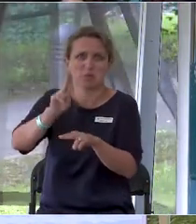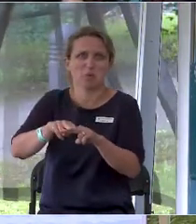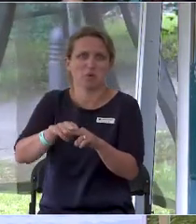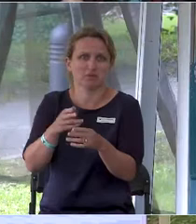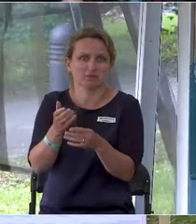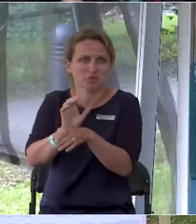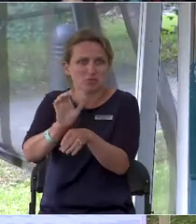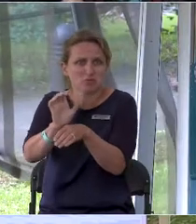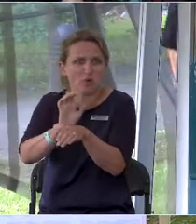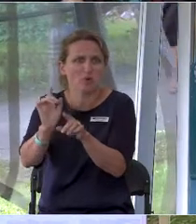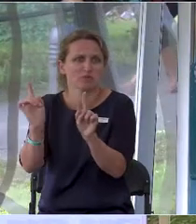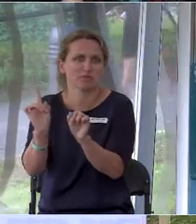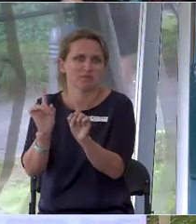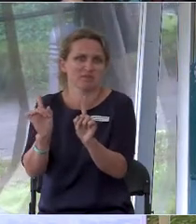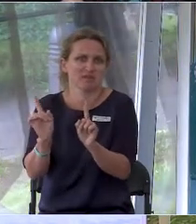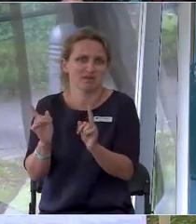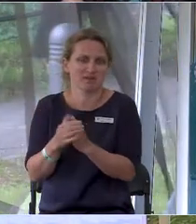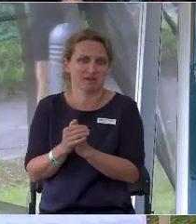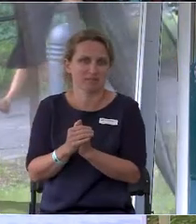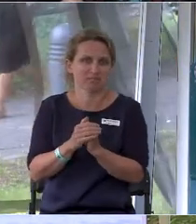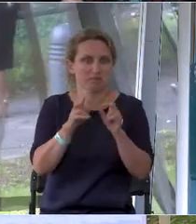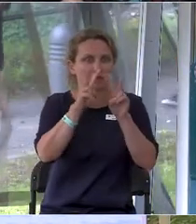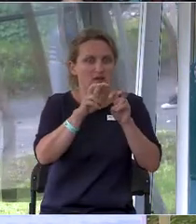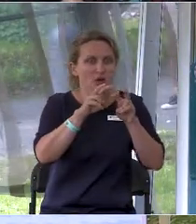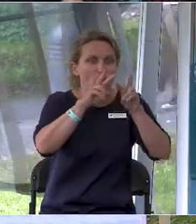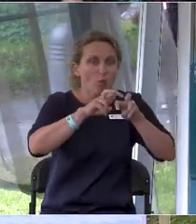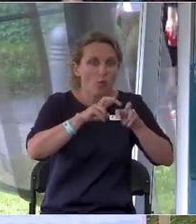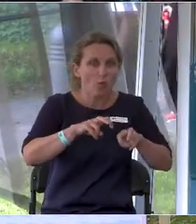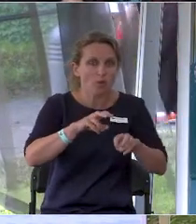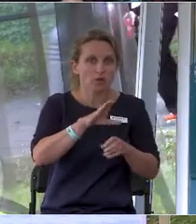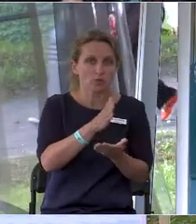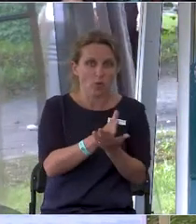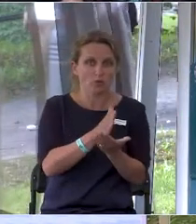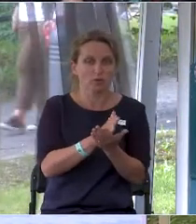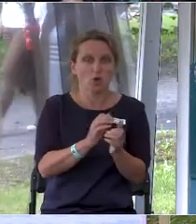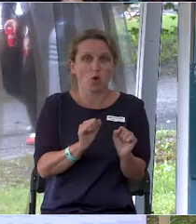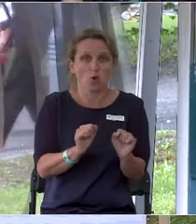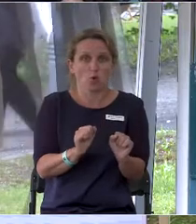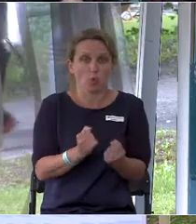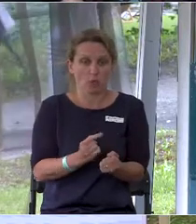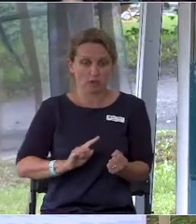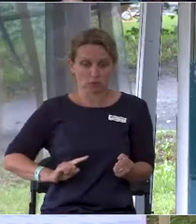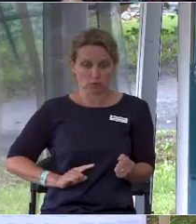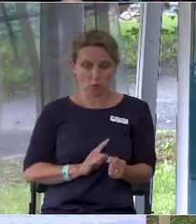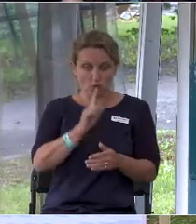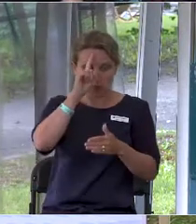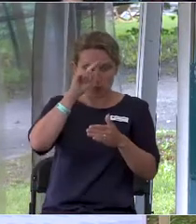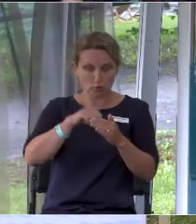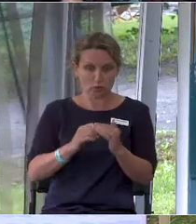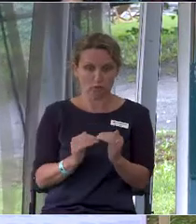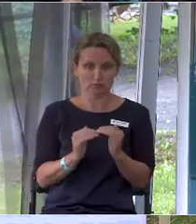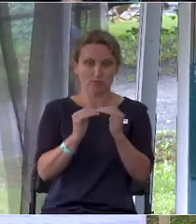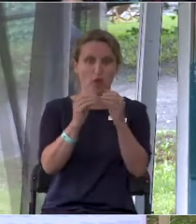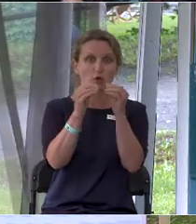competitive. And it's not marginal. The researchers have pointed out if you manage to increase social trust in society by